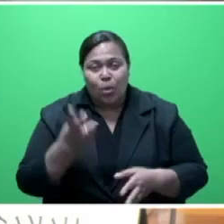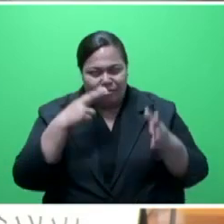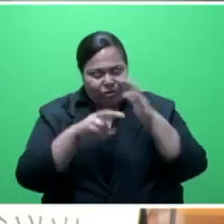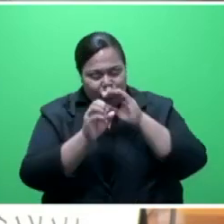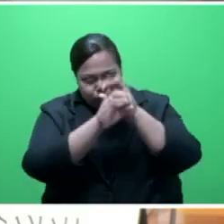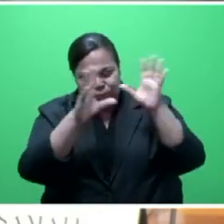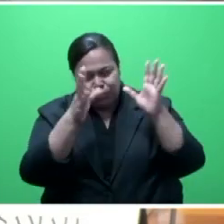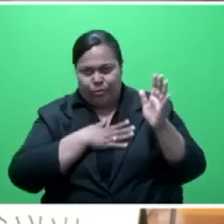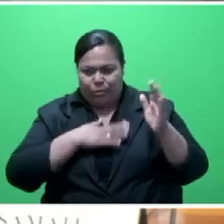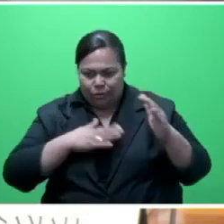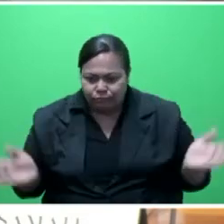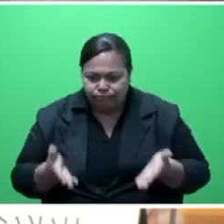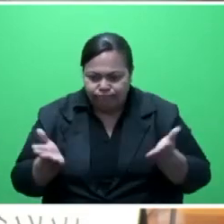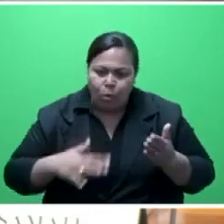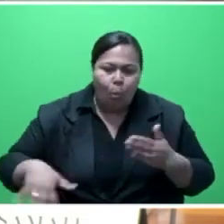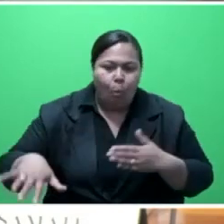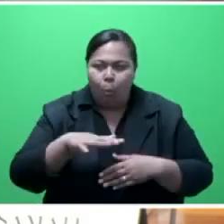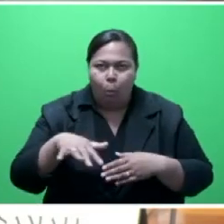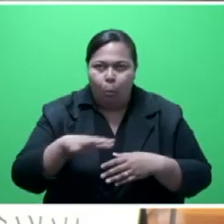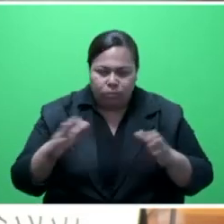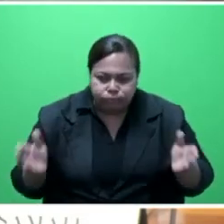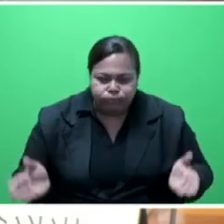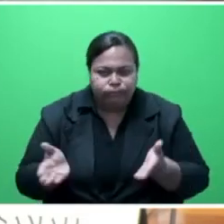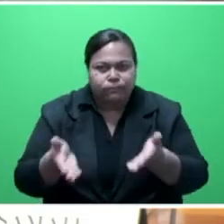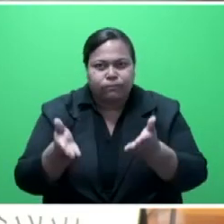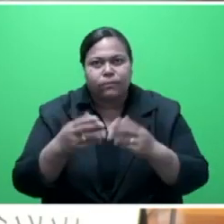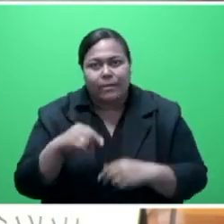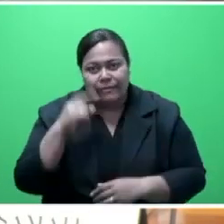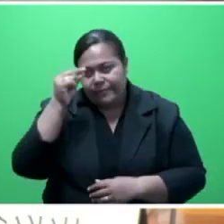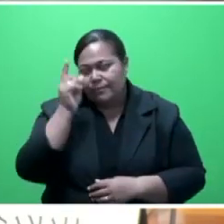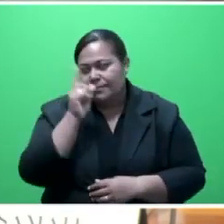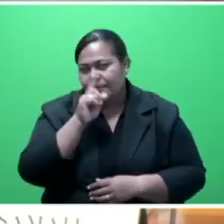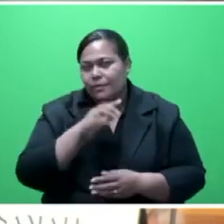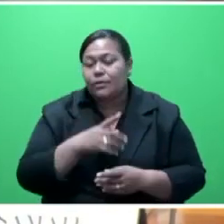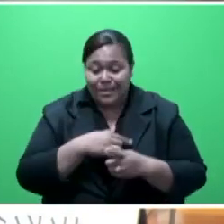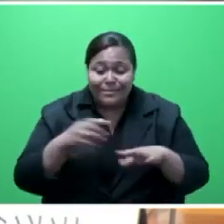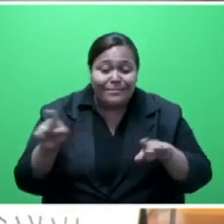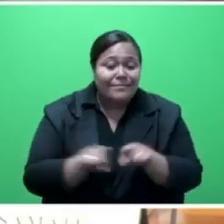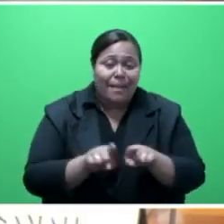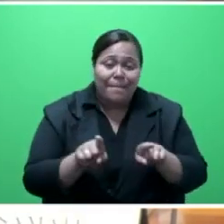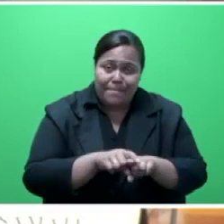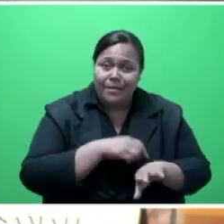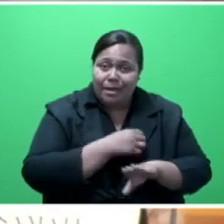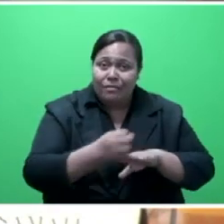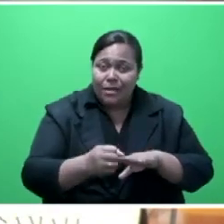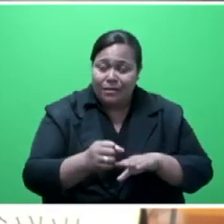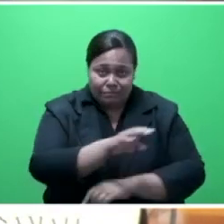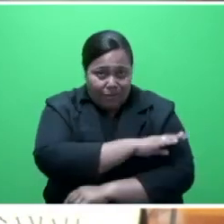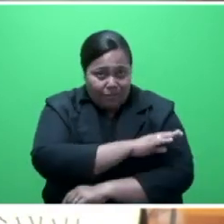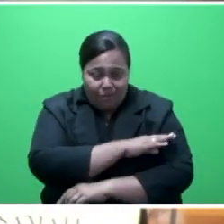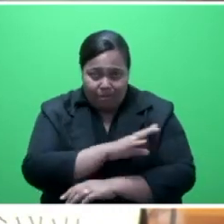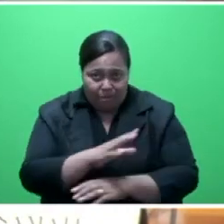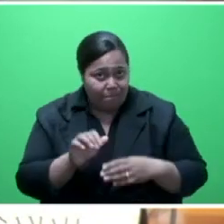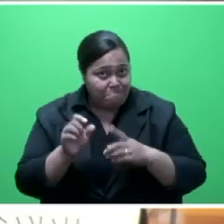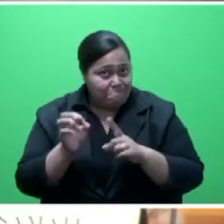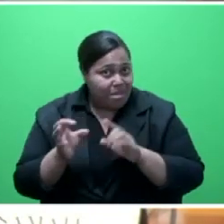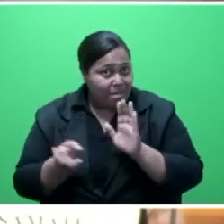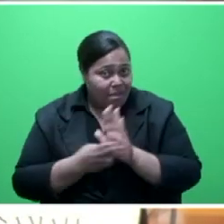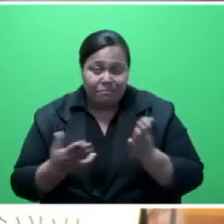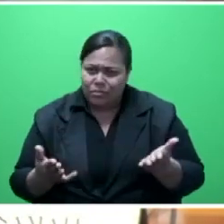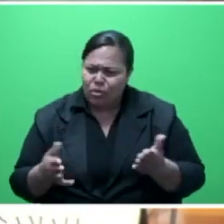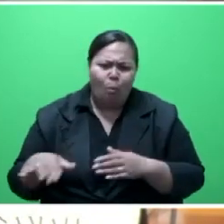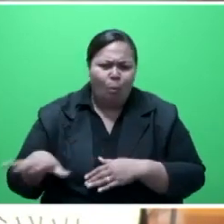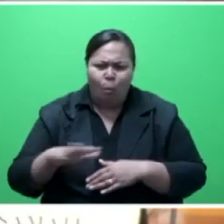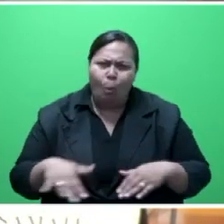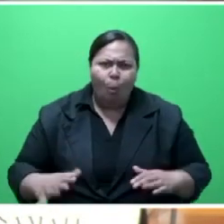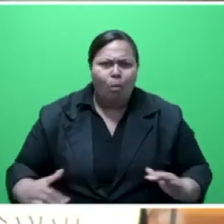all Fijians. We are the same government that under our Honourable Prime Minister gave equal rights to all Fijians, regardless of their background,